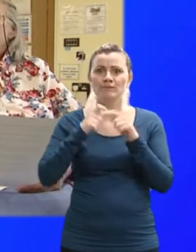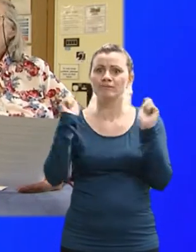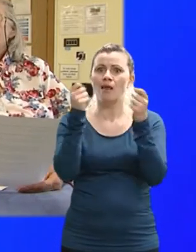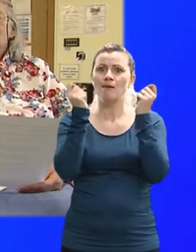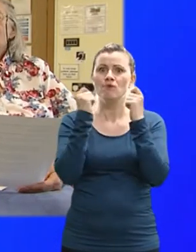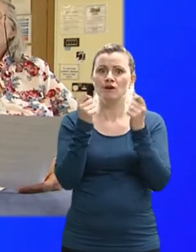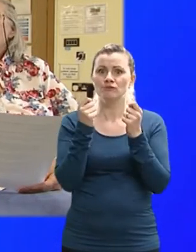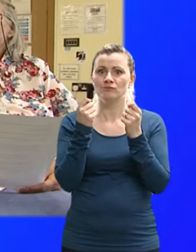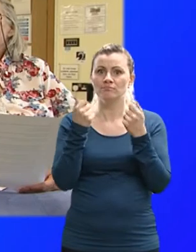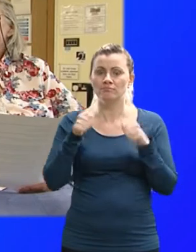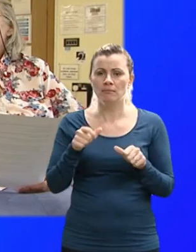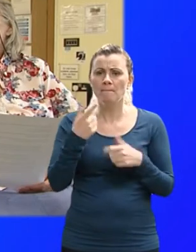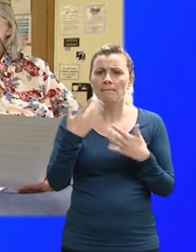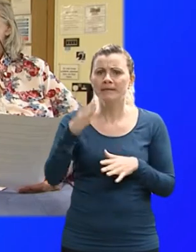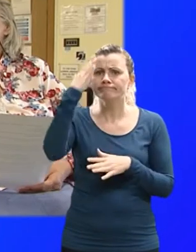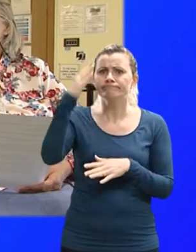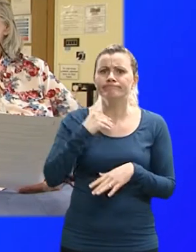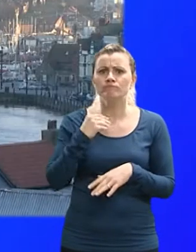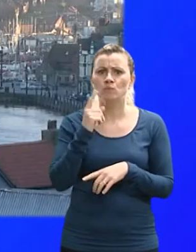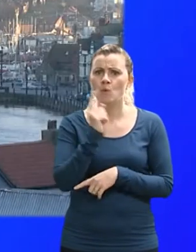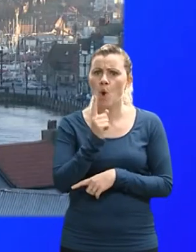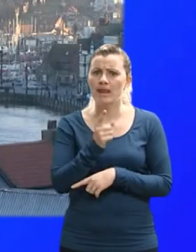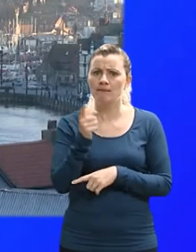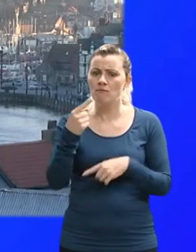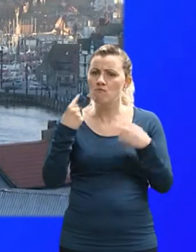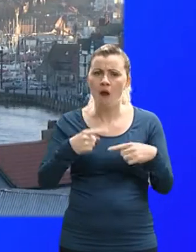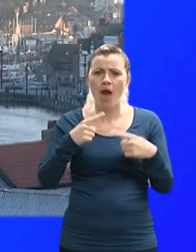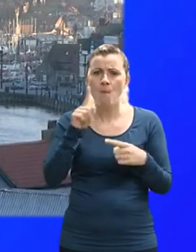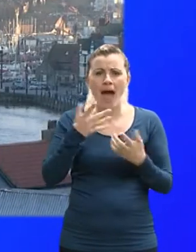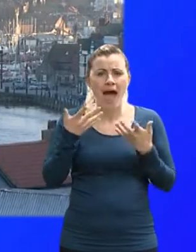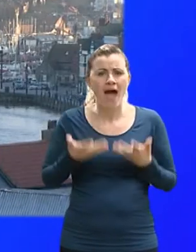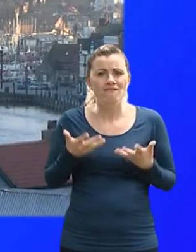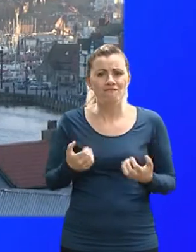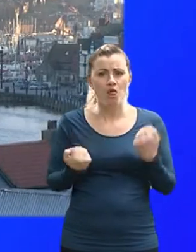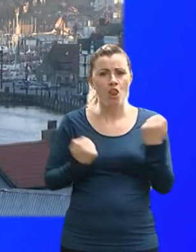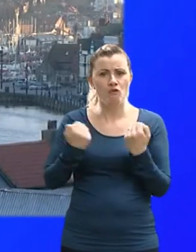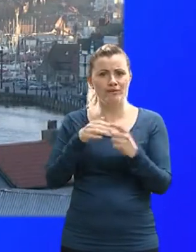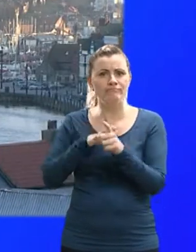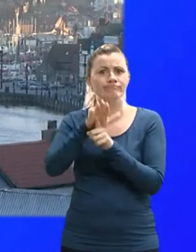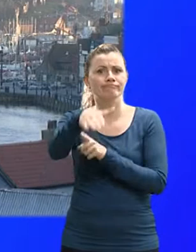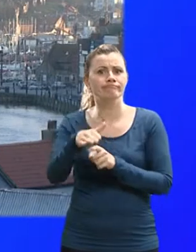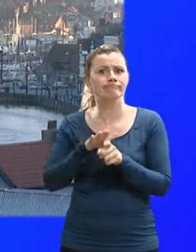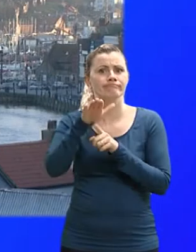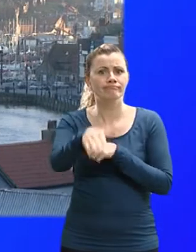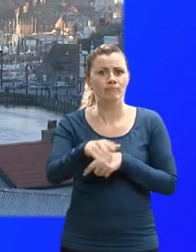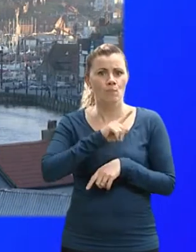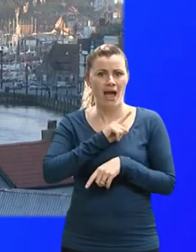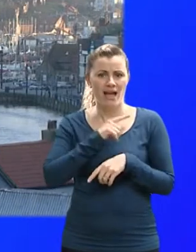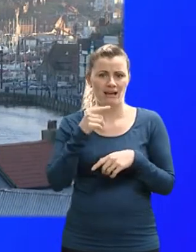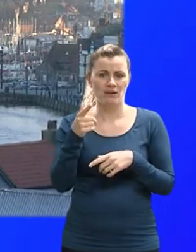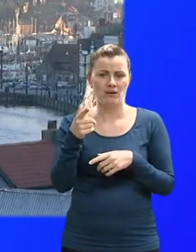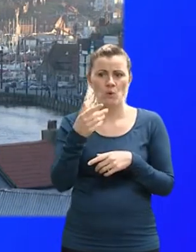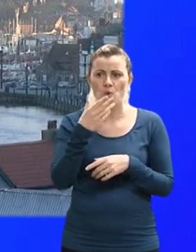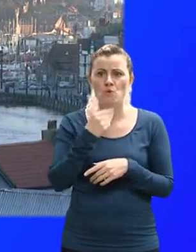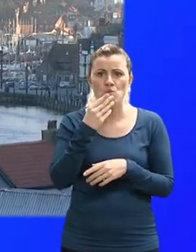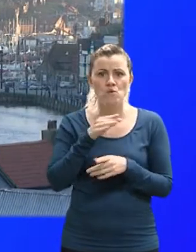There is a very old bridge. It's had its centenary celebrations, and we already had a warning that there could be